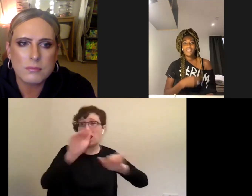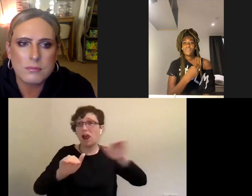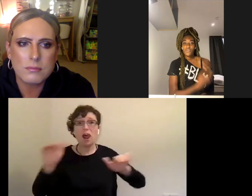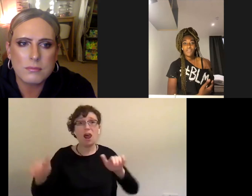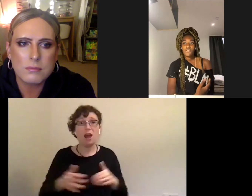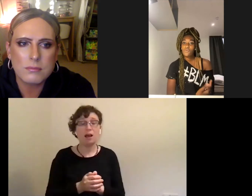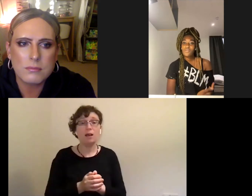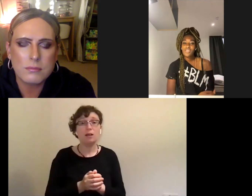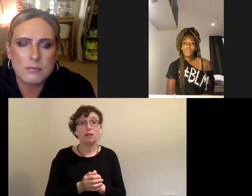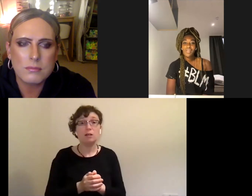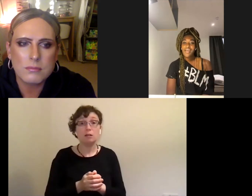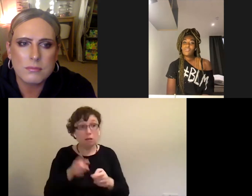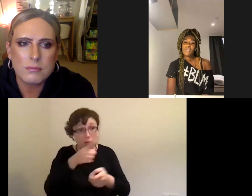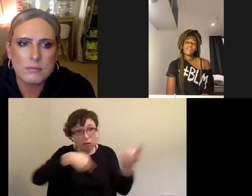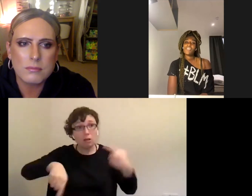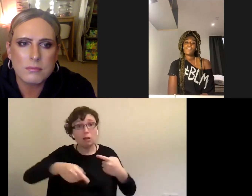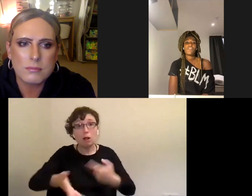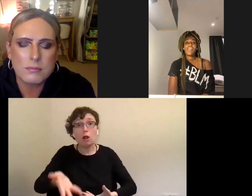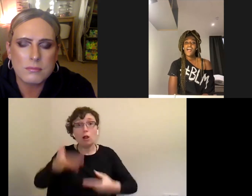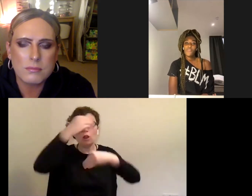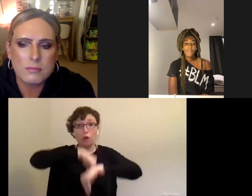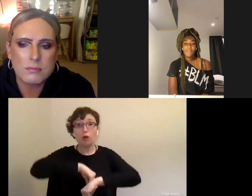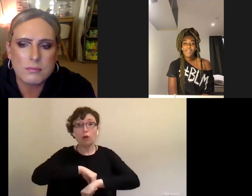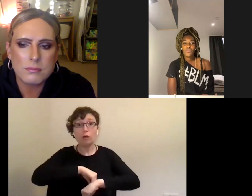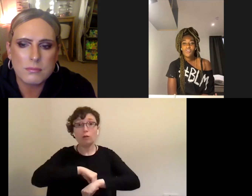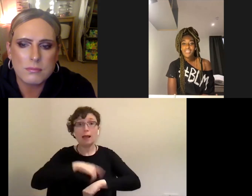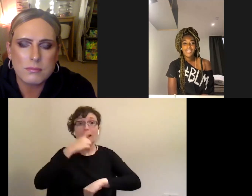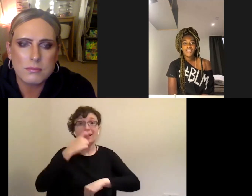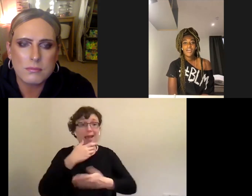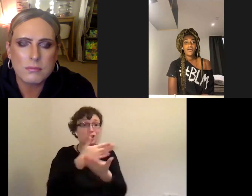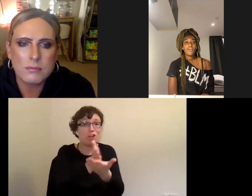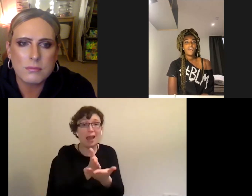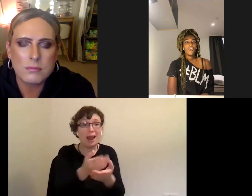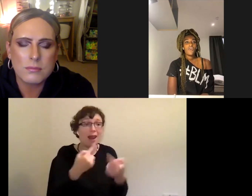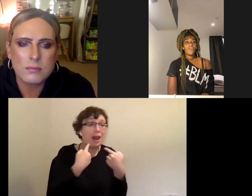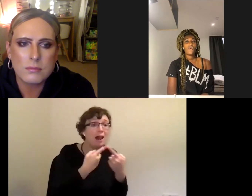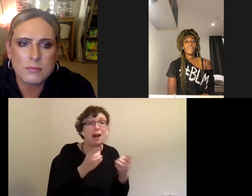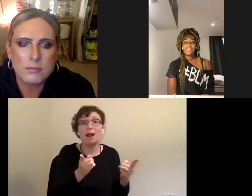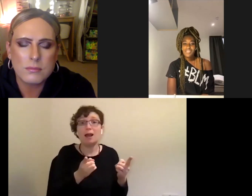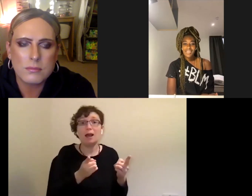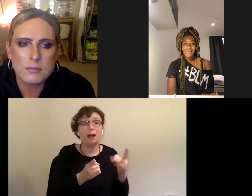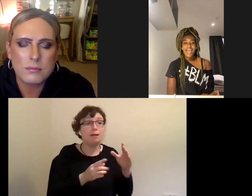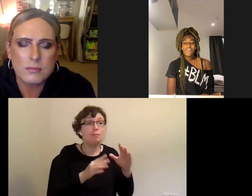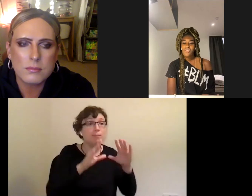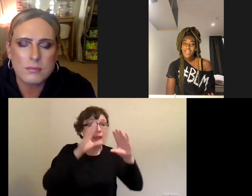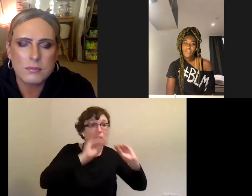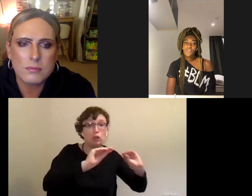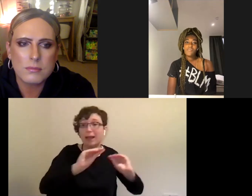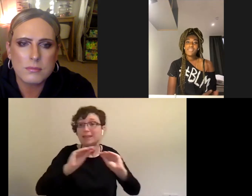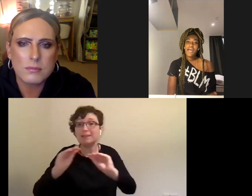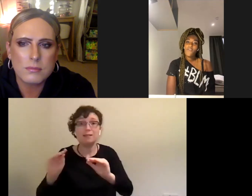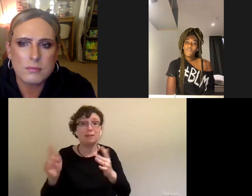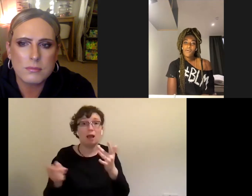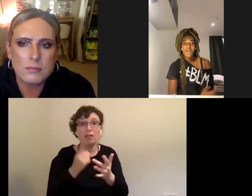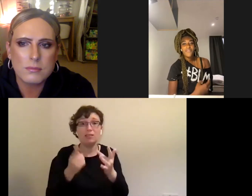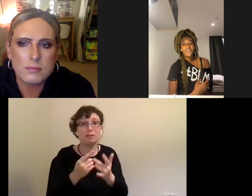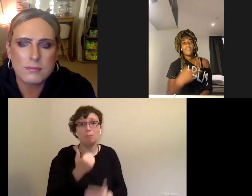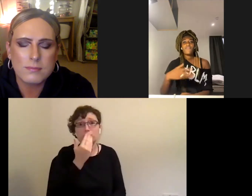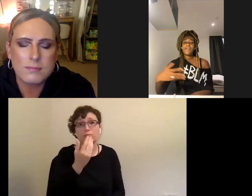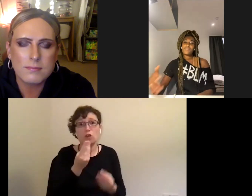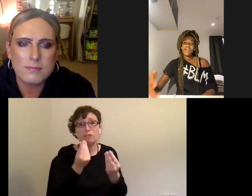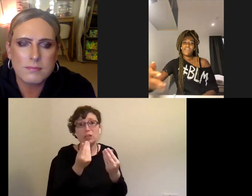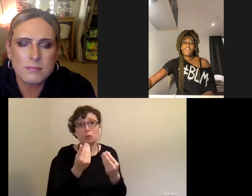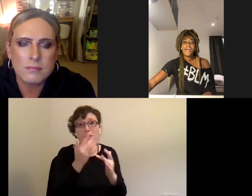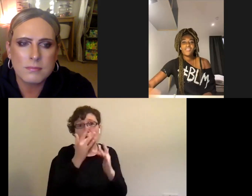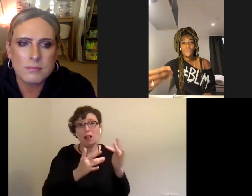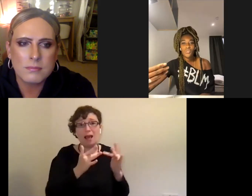people. There's free resources online. You don't need to rely on that minority to constantly educate you themselves. But then the